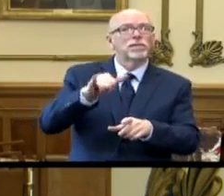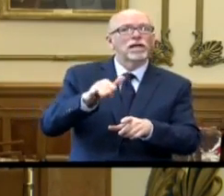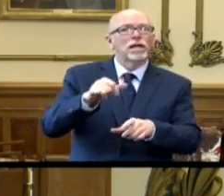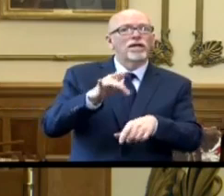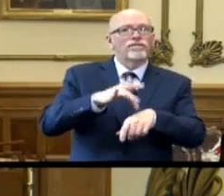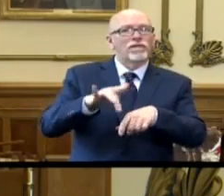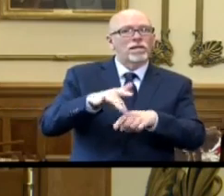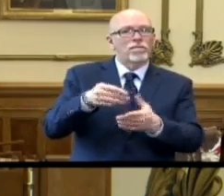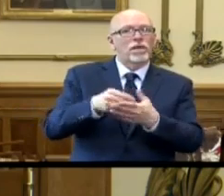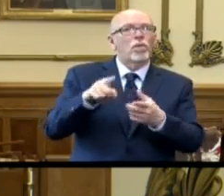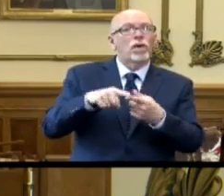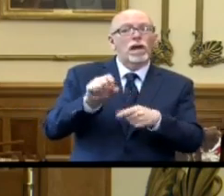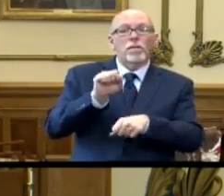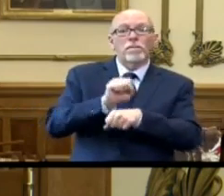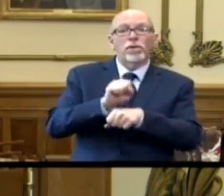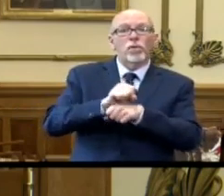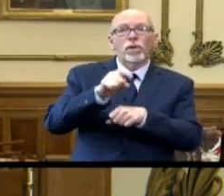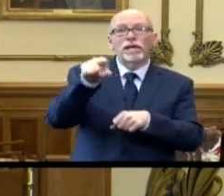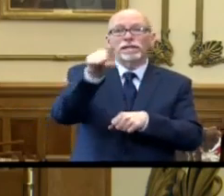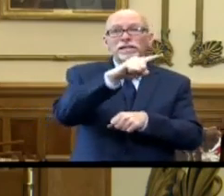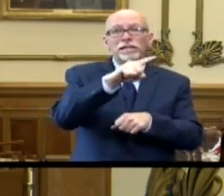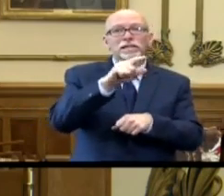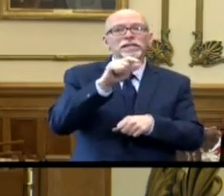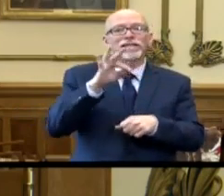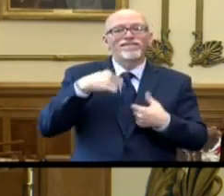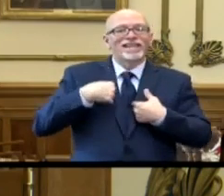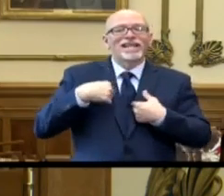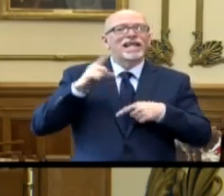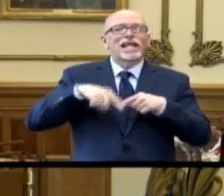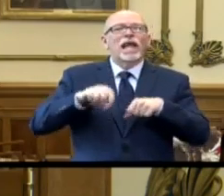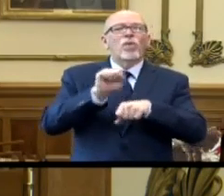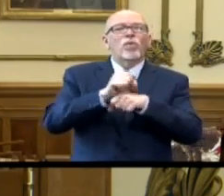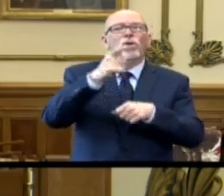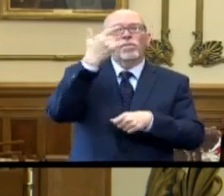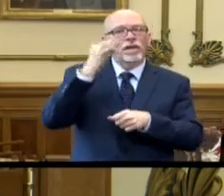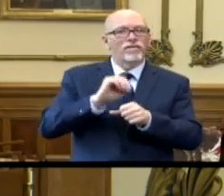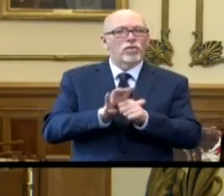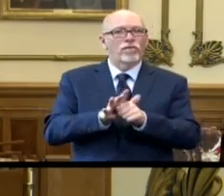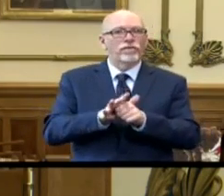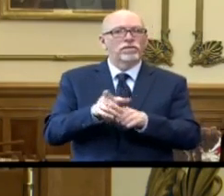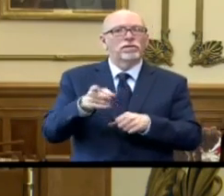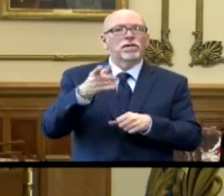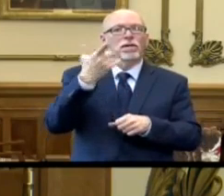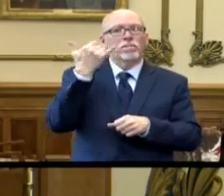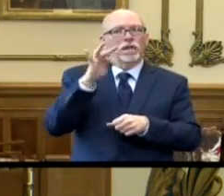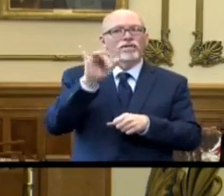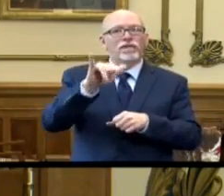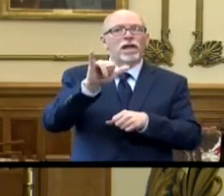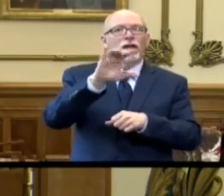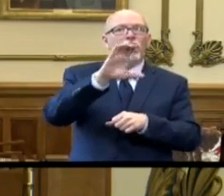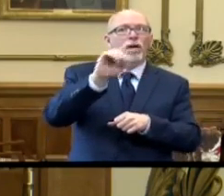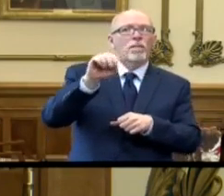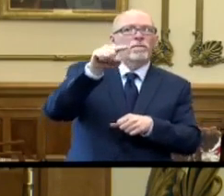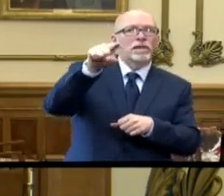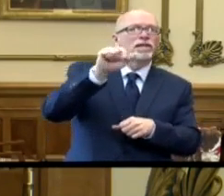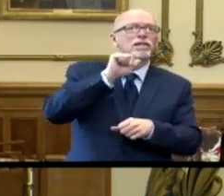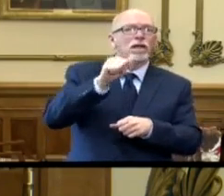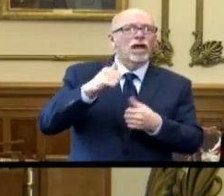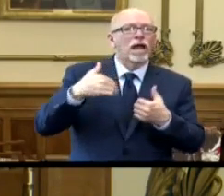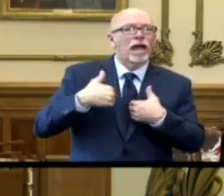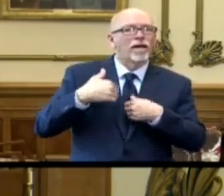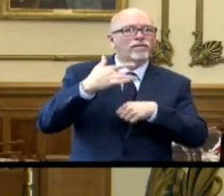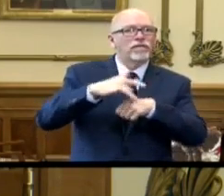an employee is unable to work due to COVID-19 and due to that employer not